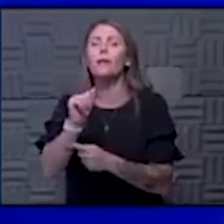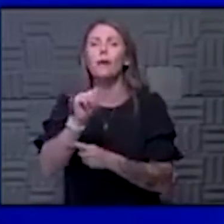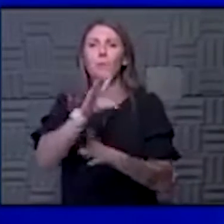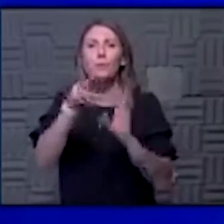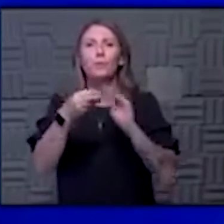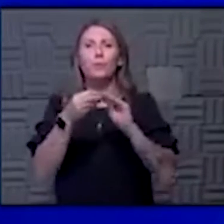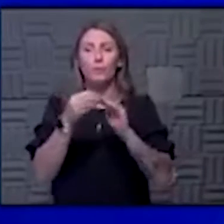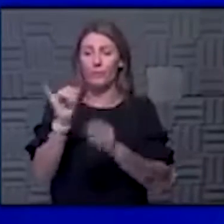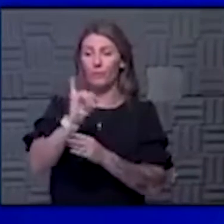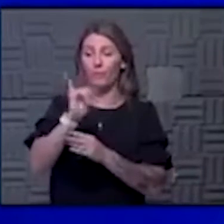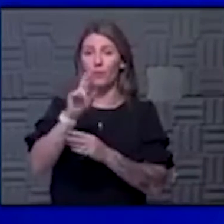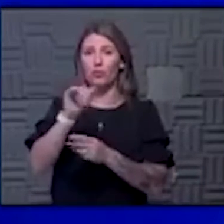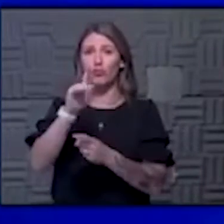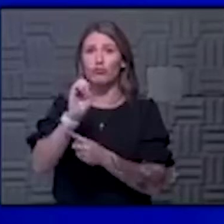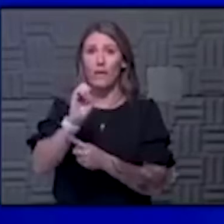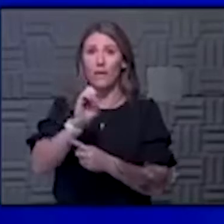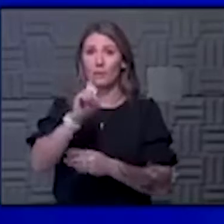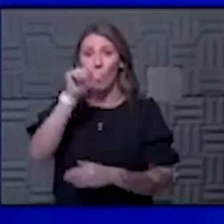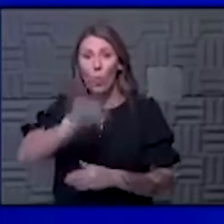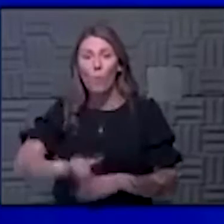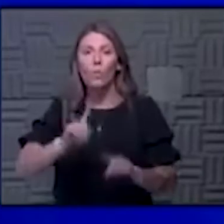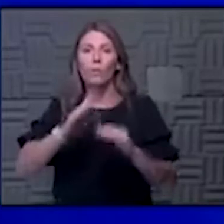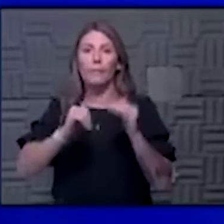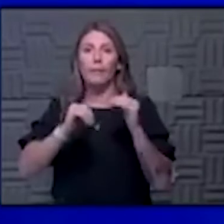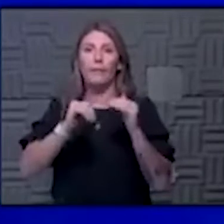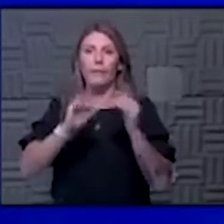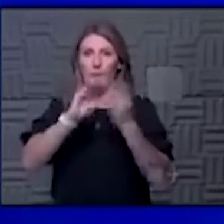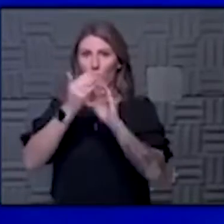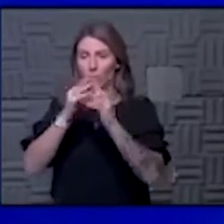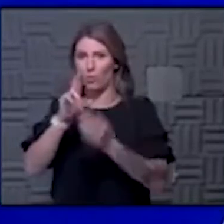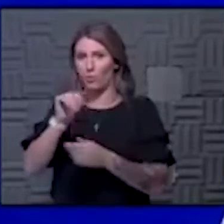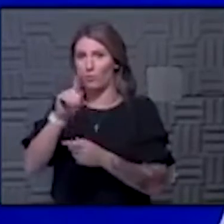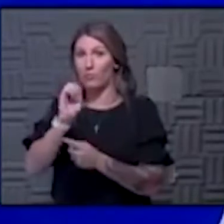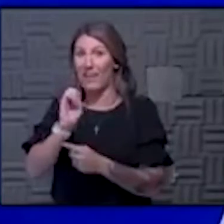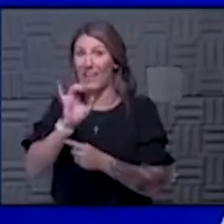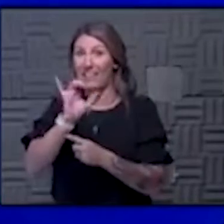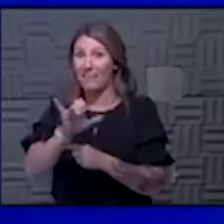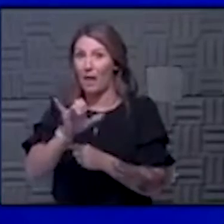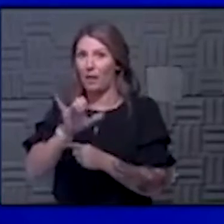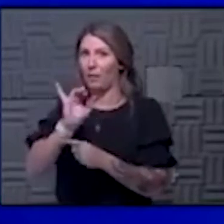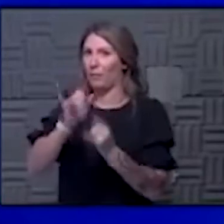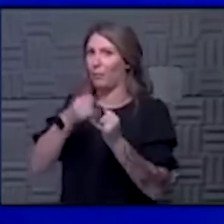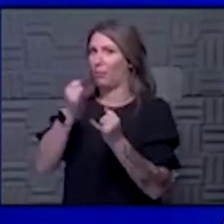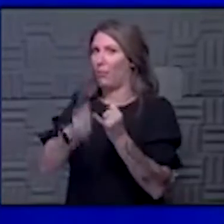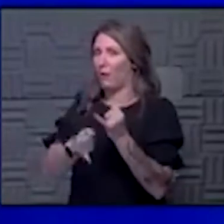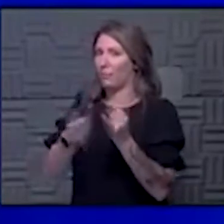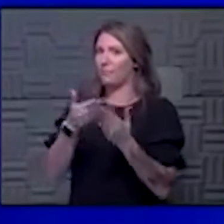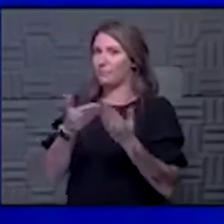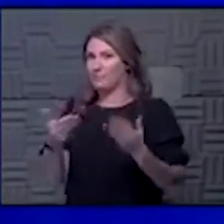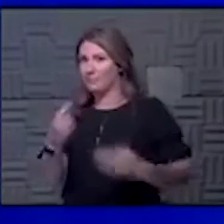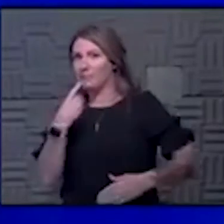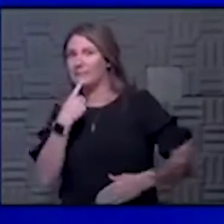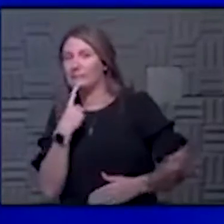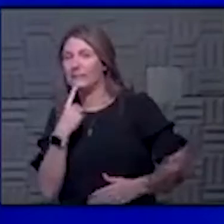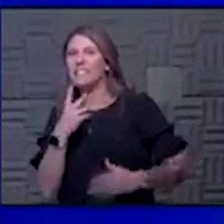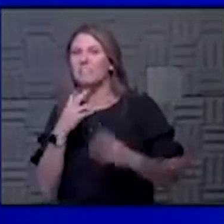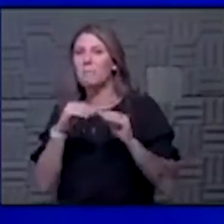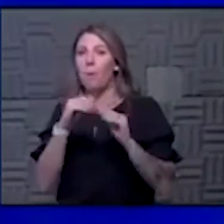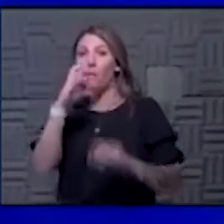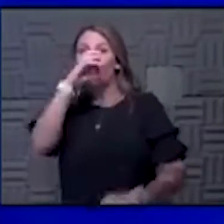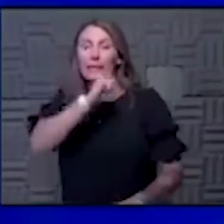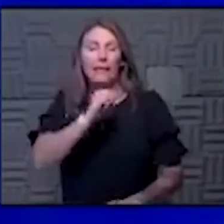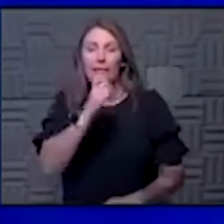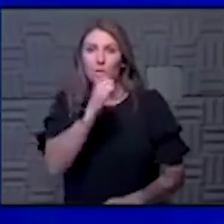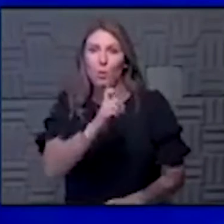lower than what we think the total community infection rate is. Now, that last statement is a bit of a guess, because we don't really